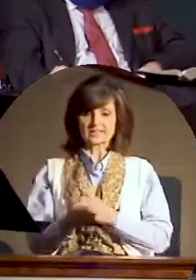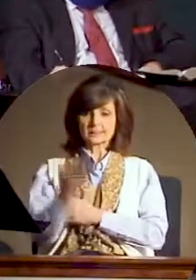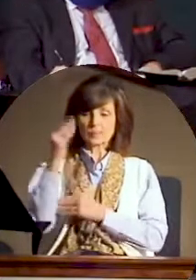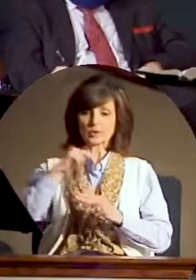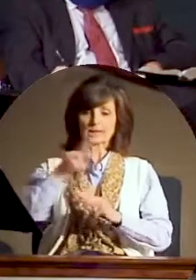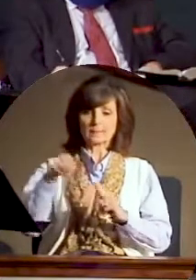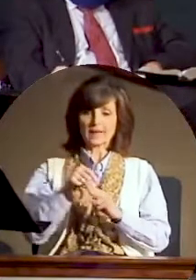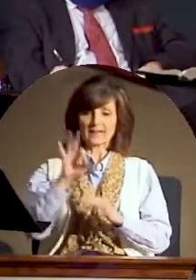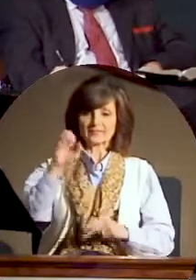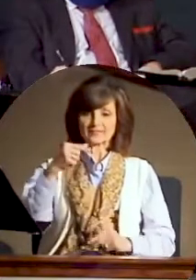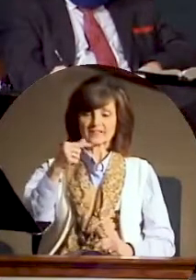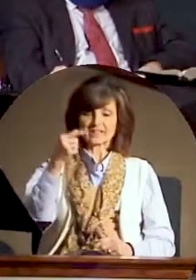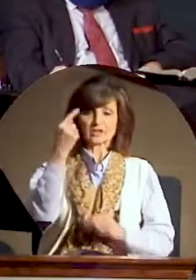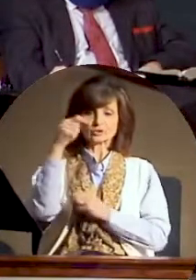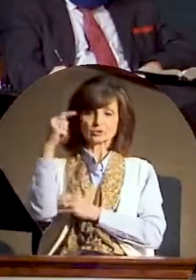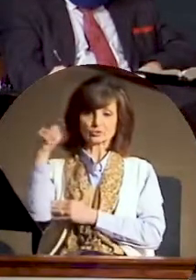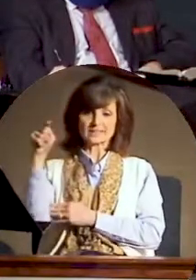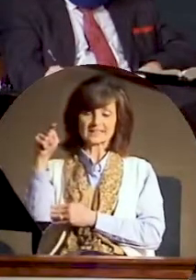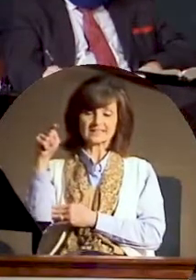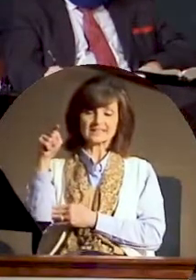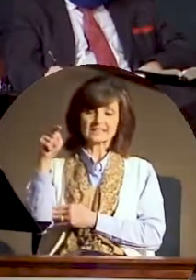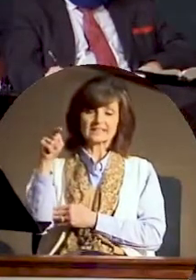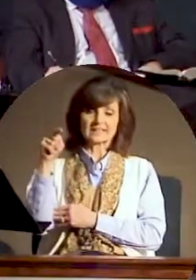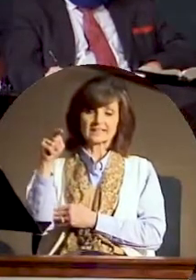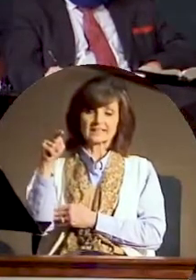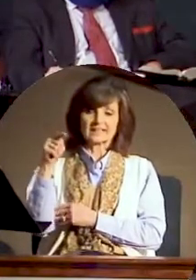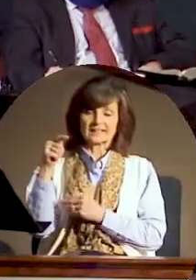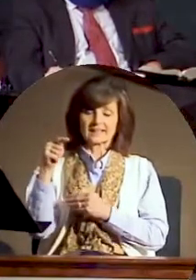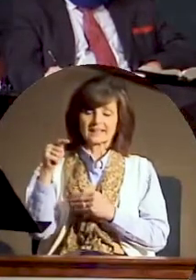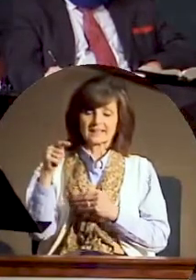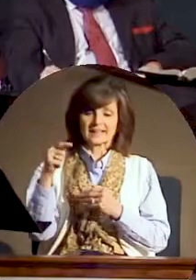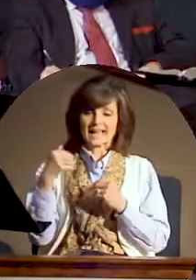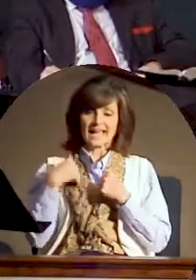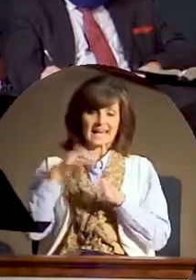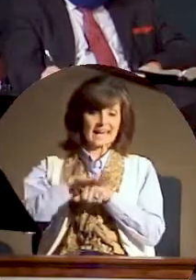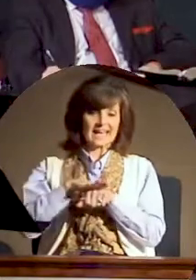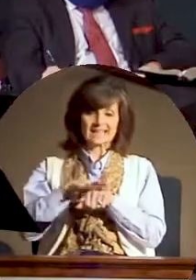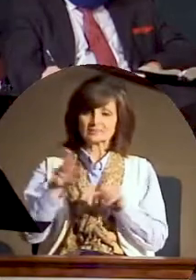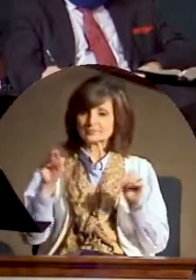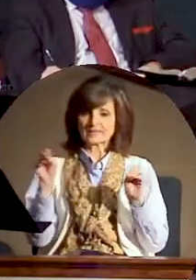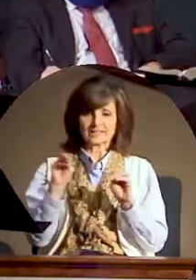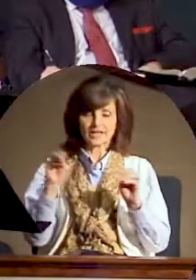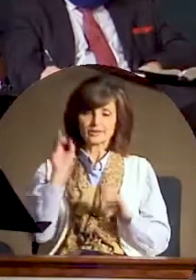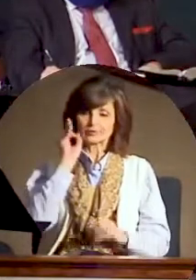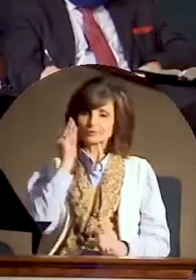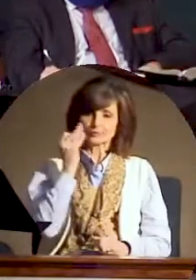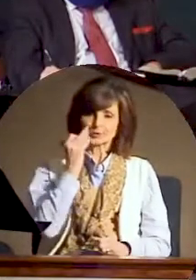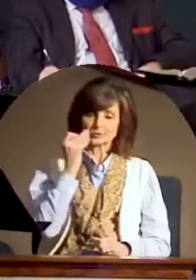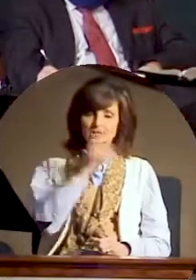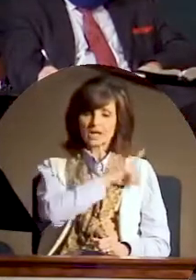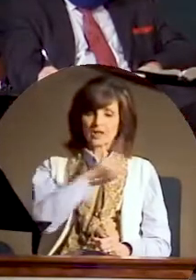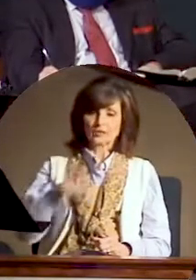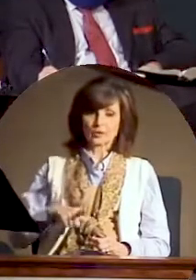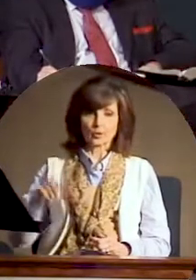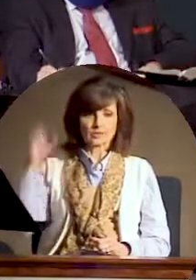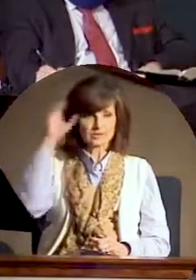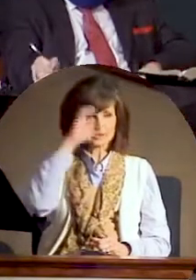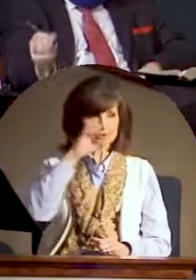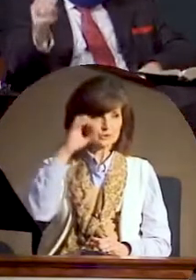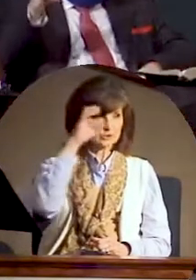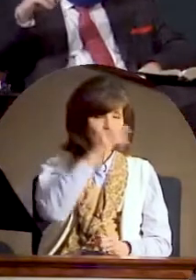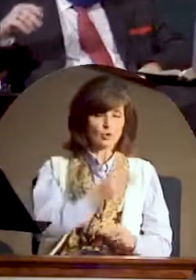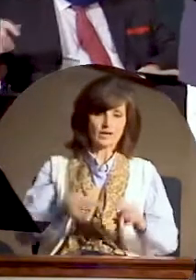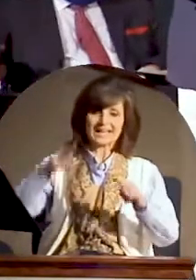it, and it had leaves, but he didn't have any fruit. The Lord comes to our lives, and I think he's looking for an